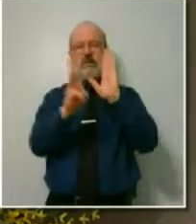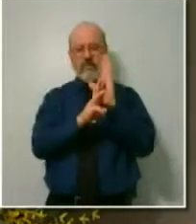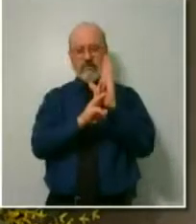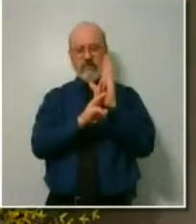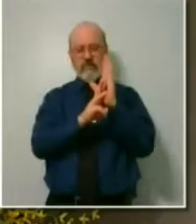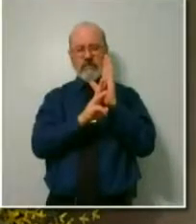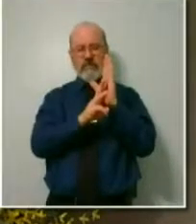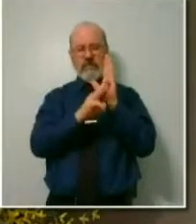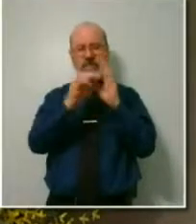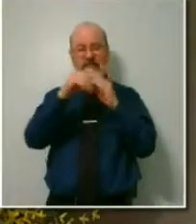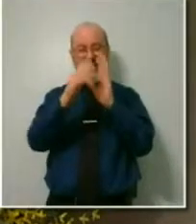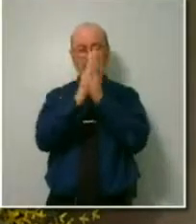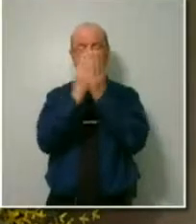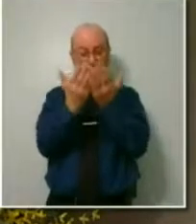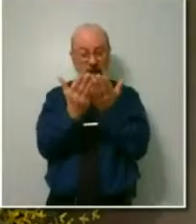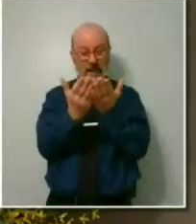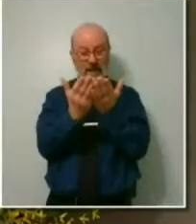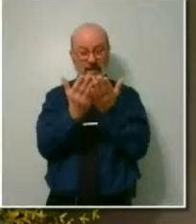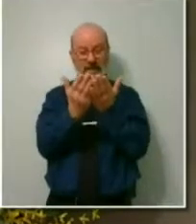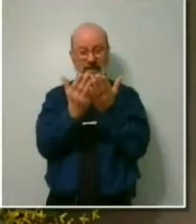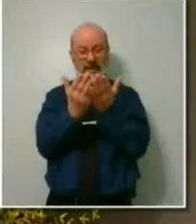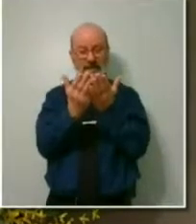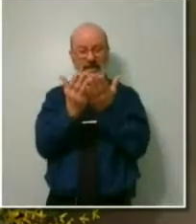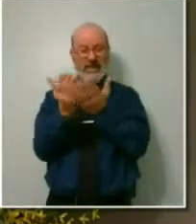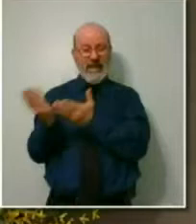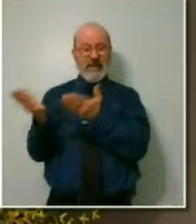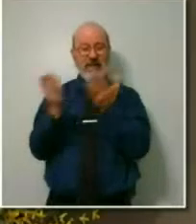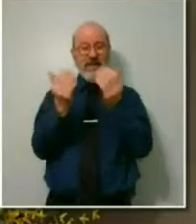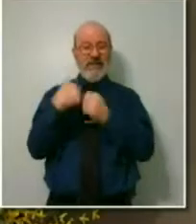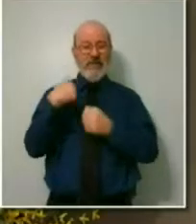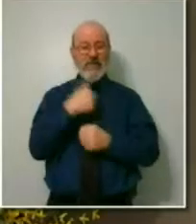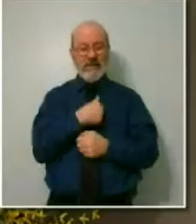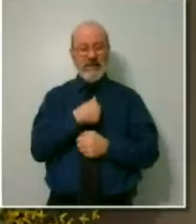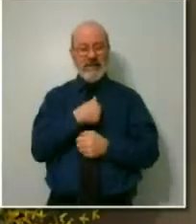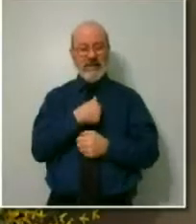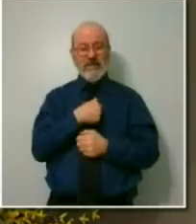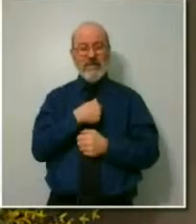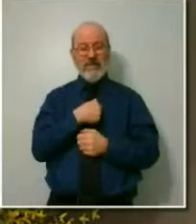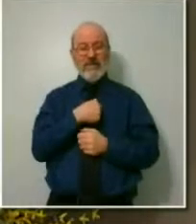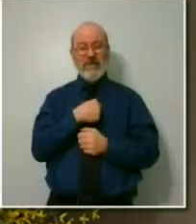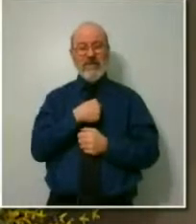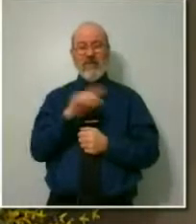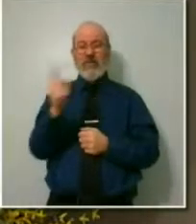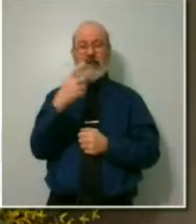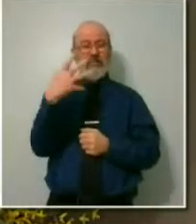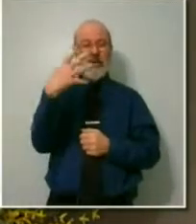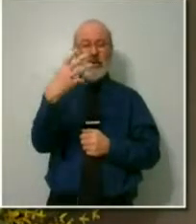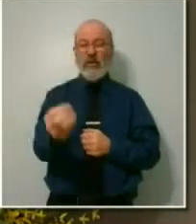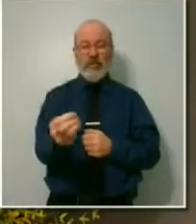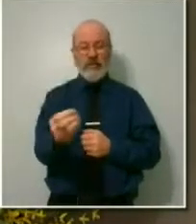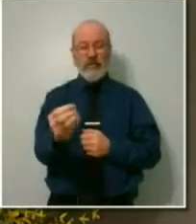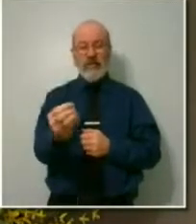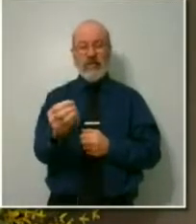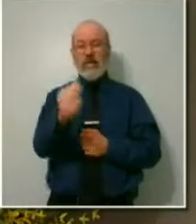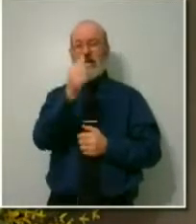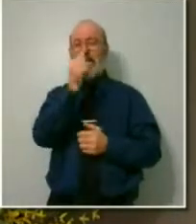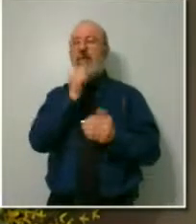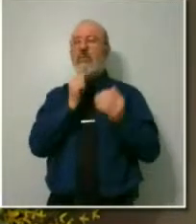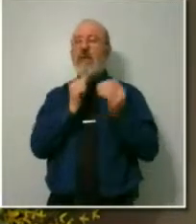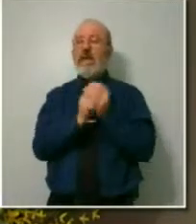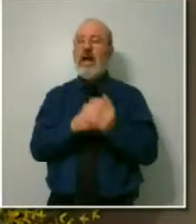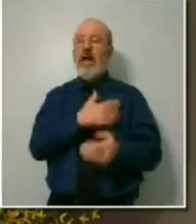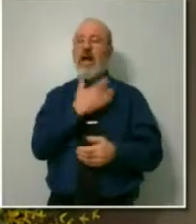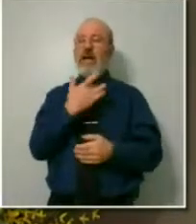book that we can carry with us wherever we go, that we can hide in our hearts.